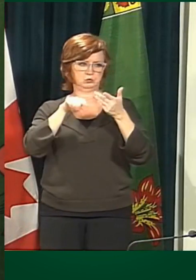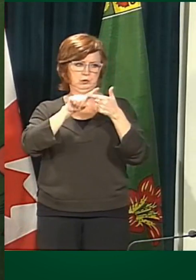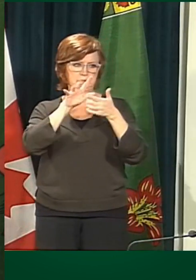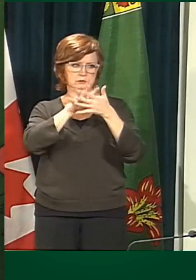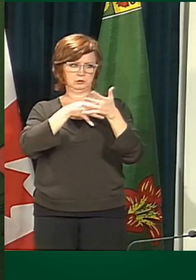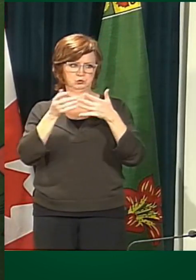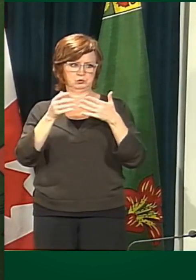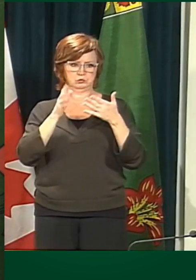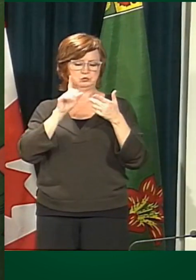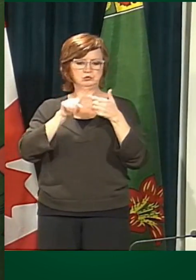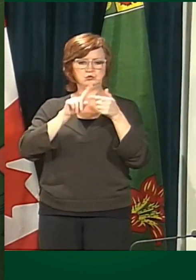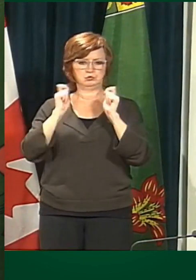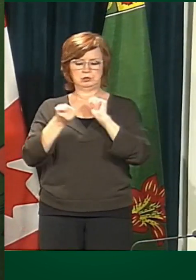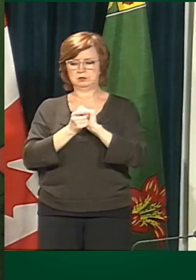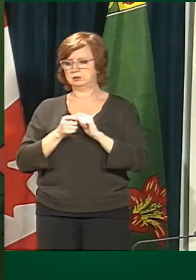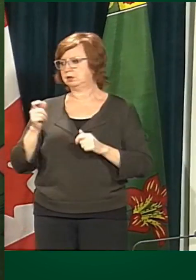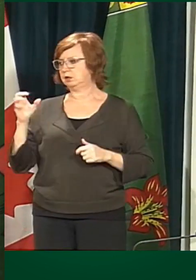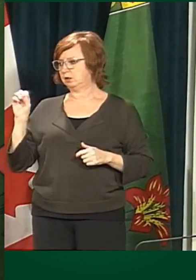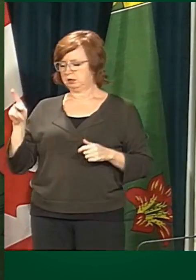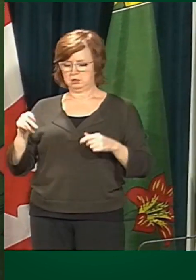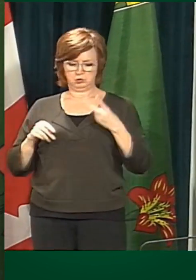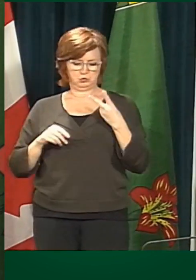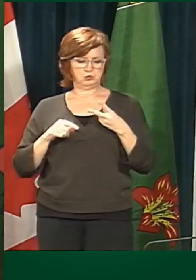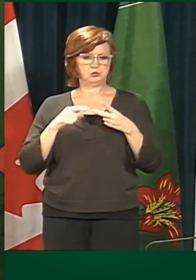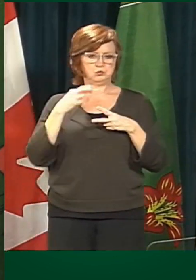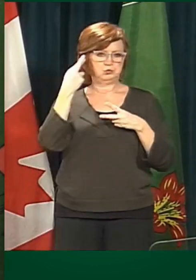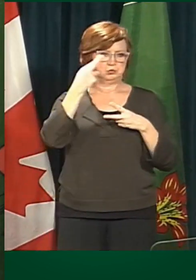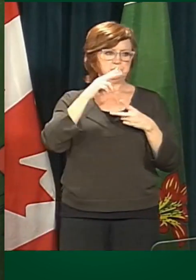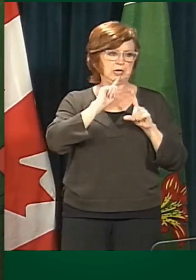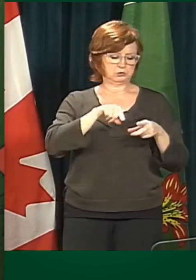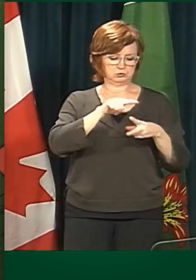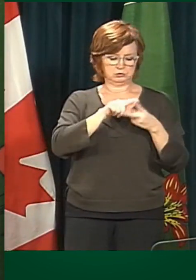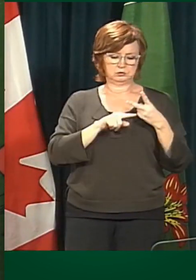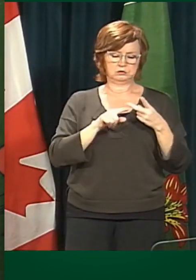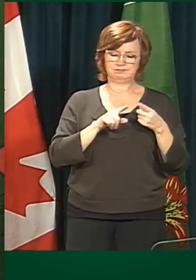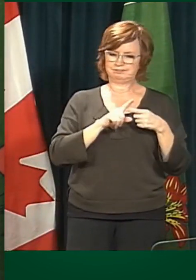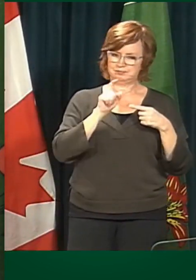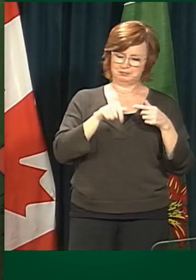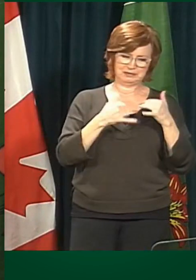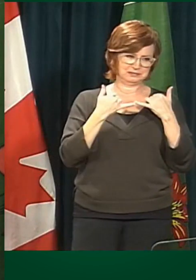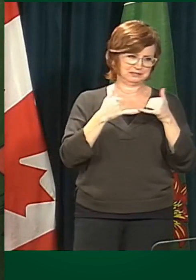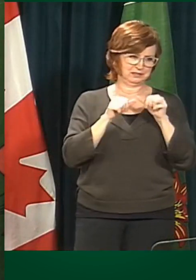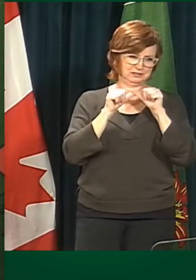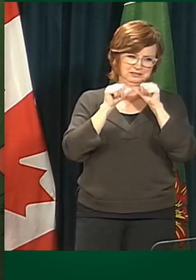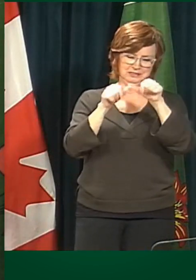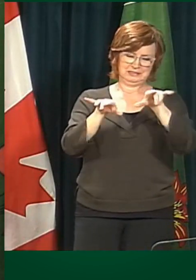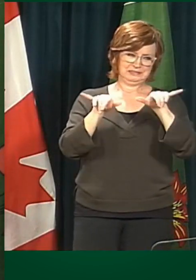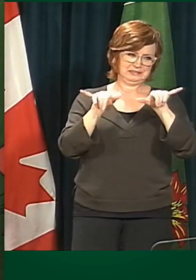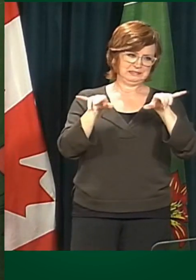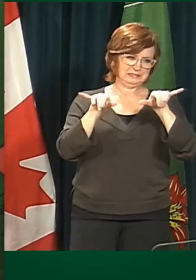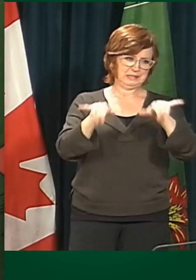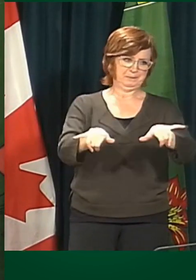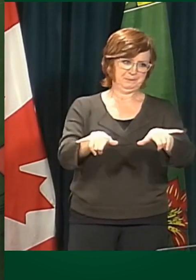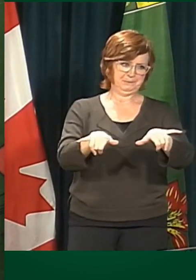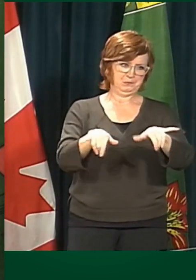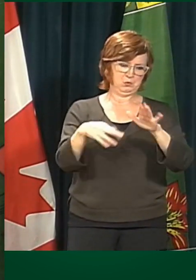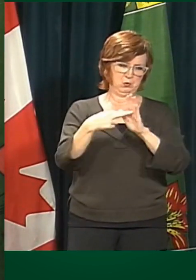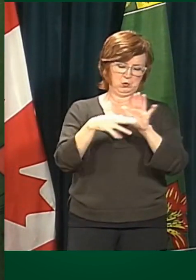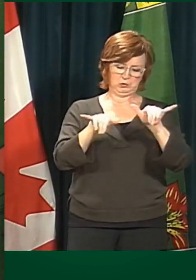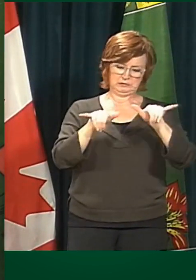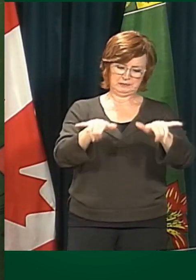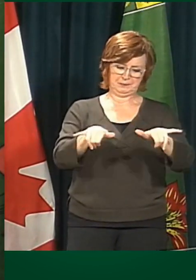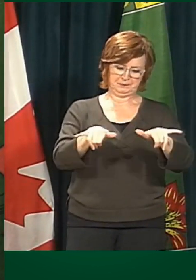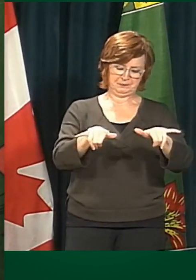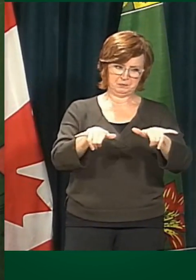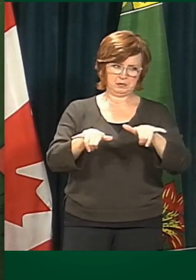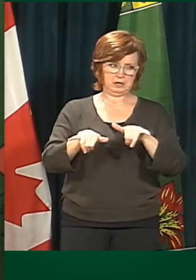that what we are doing today will have to continue even if there's other activities or opportunities that become